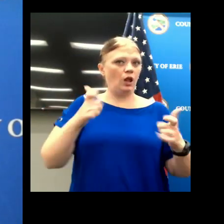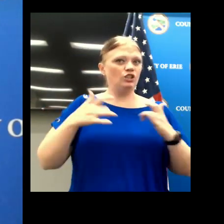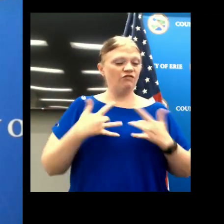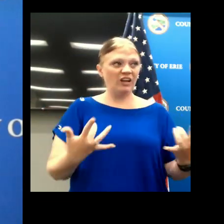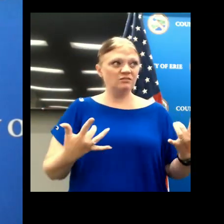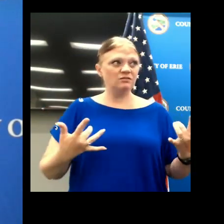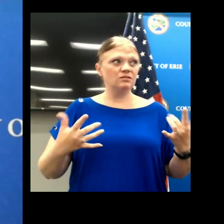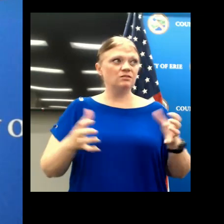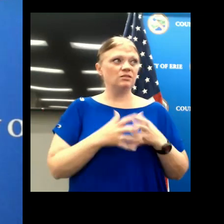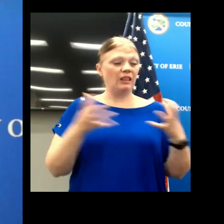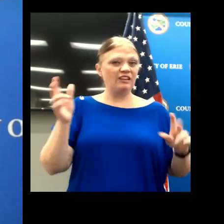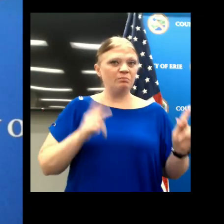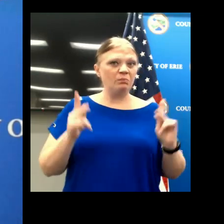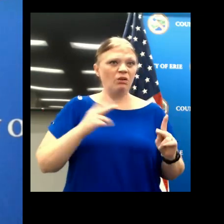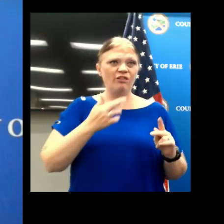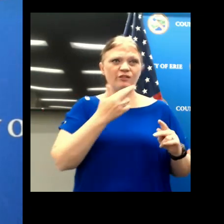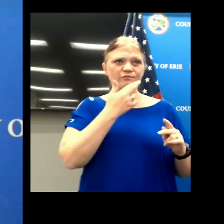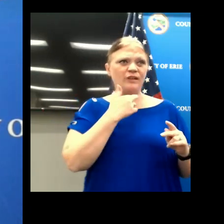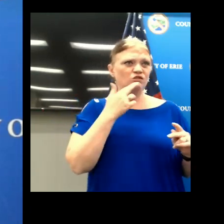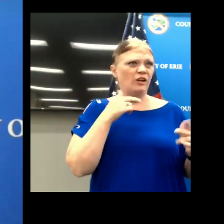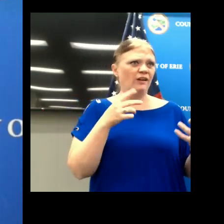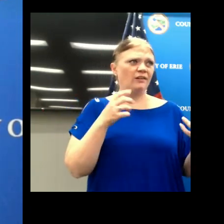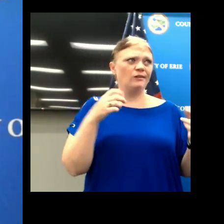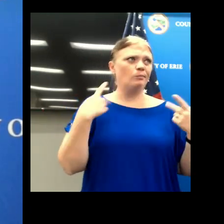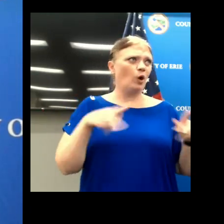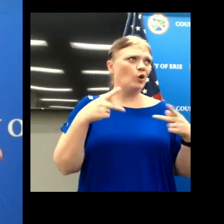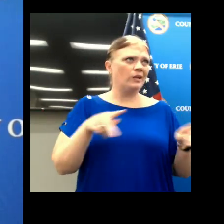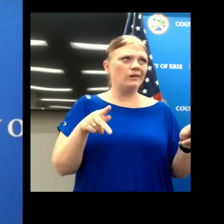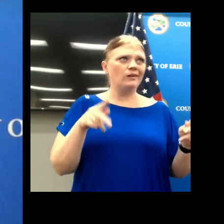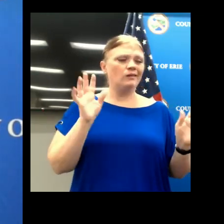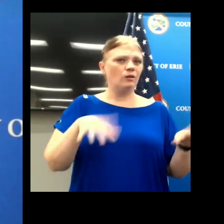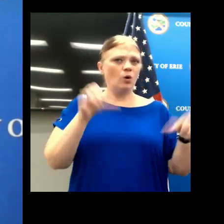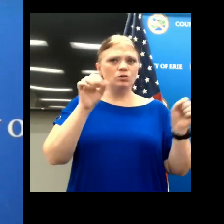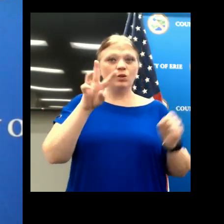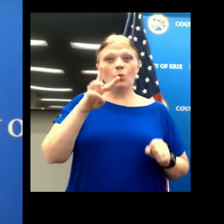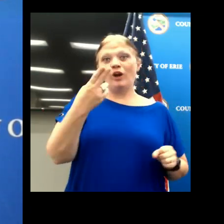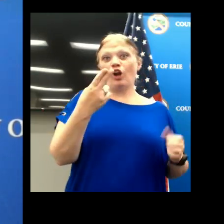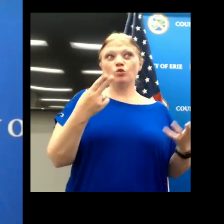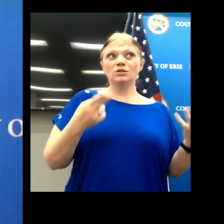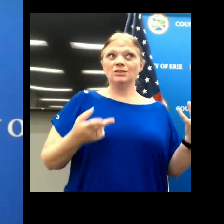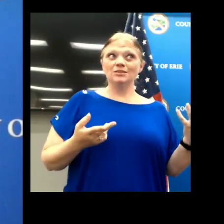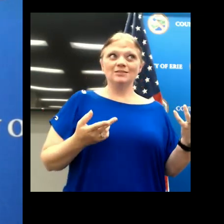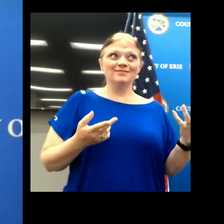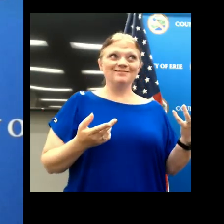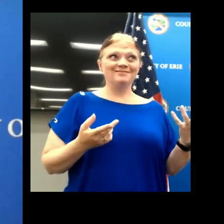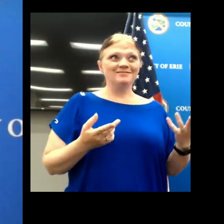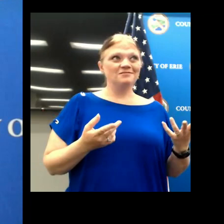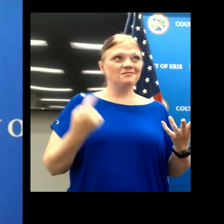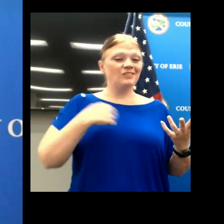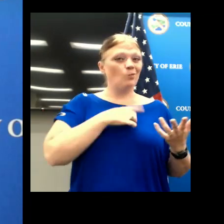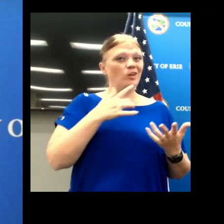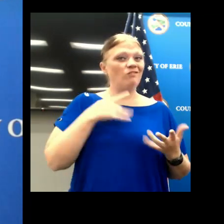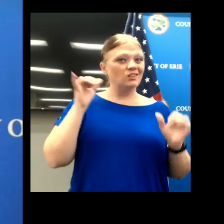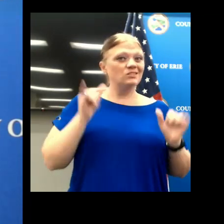together a bunch of people, whether it's at a restaurant or it's a party that's being held in a warehouse. And we feel the same way because this is how we're